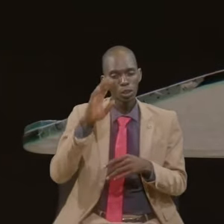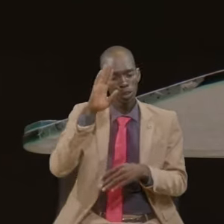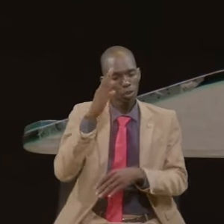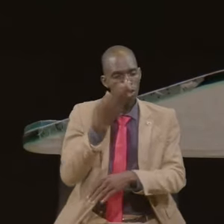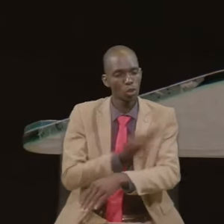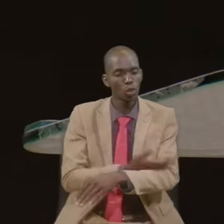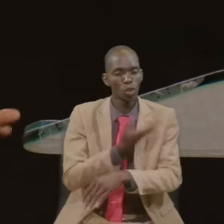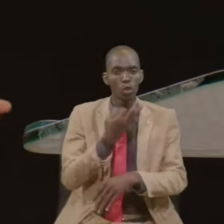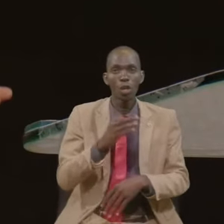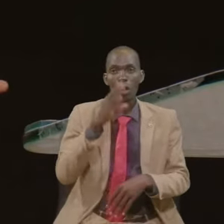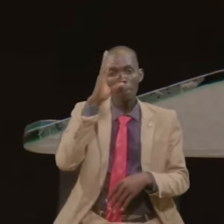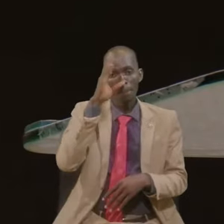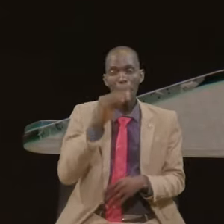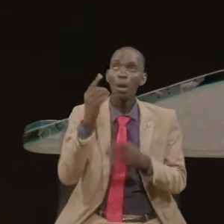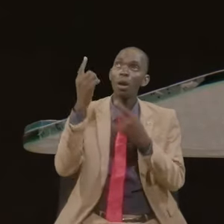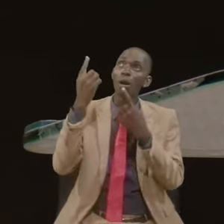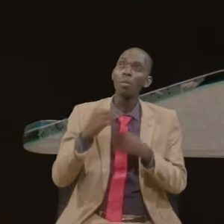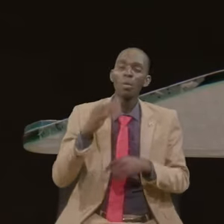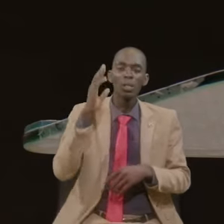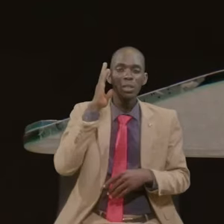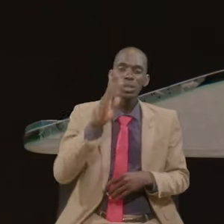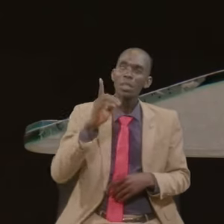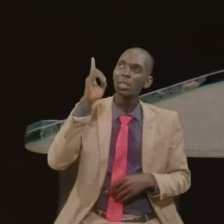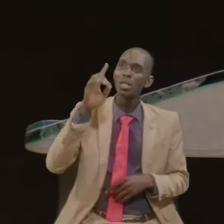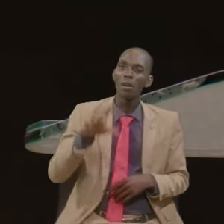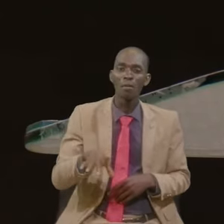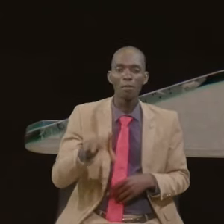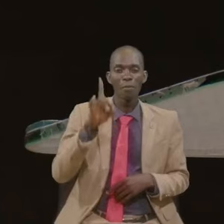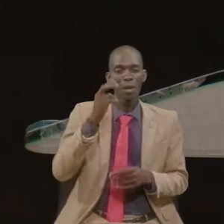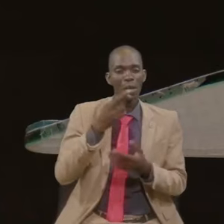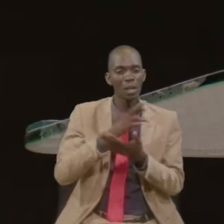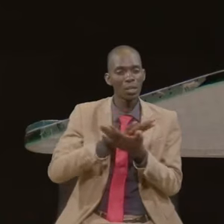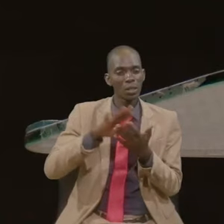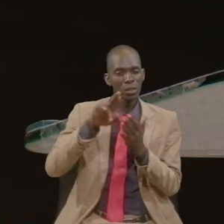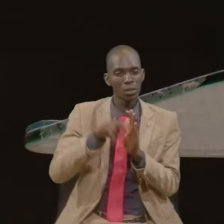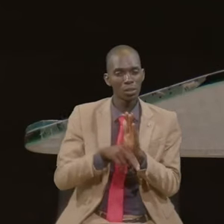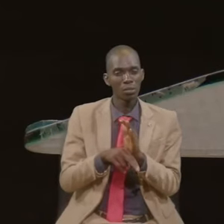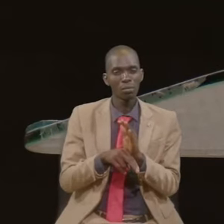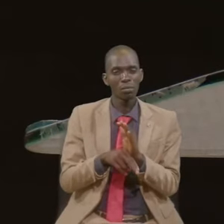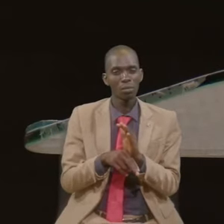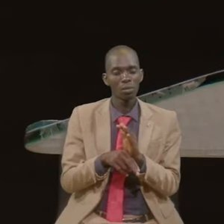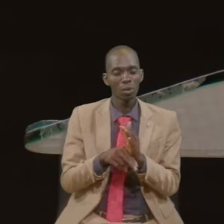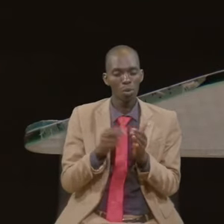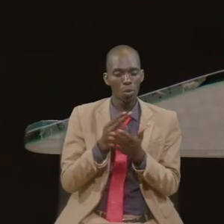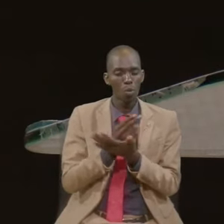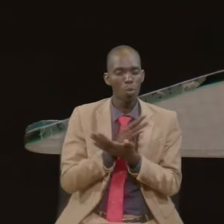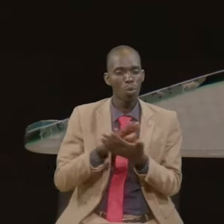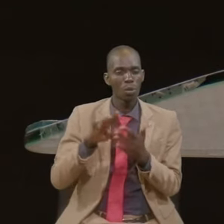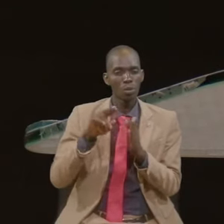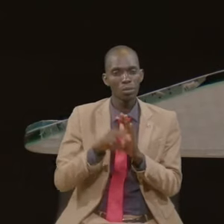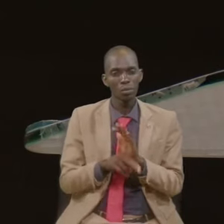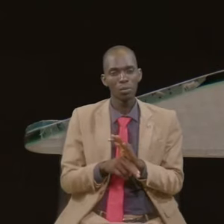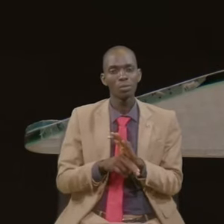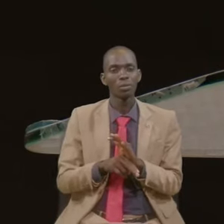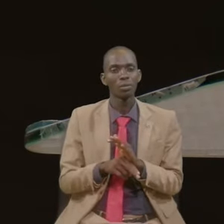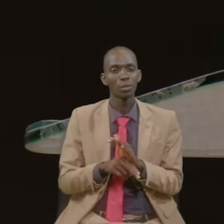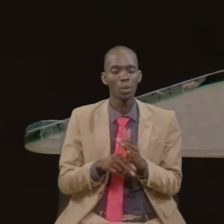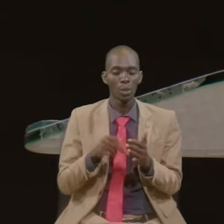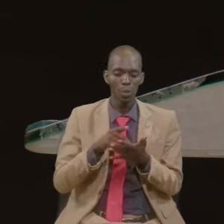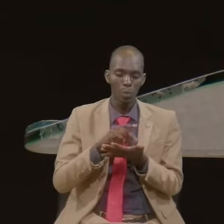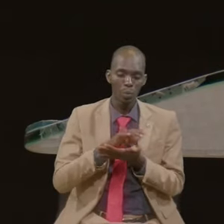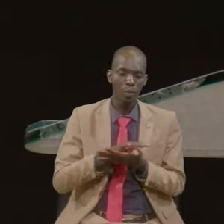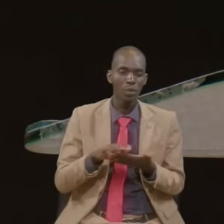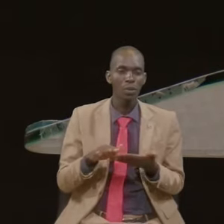cometh, shall he find righteousness, holiness,